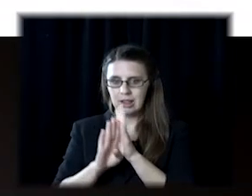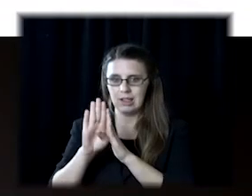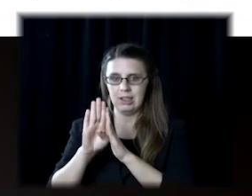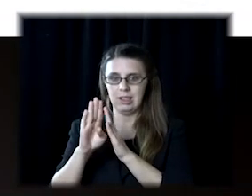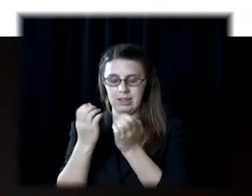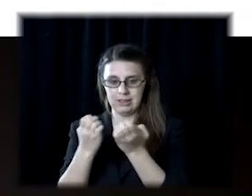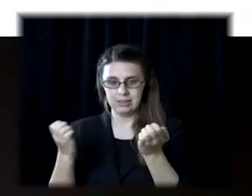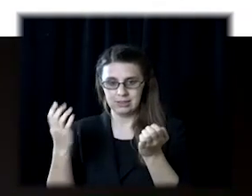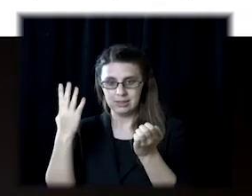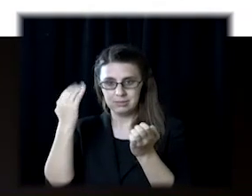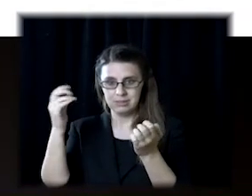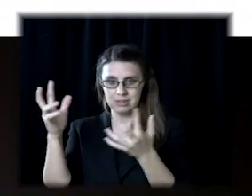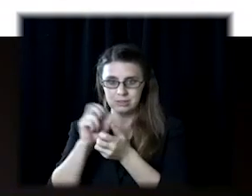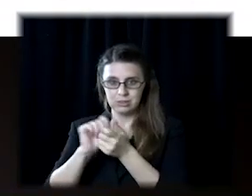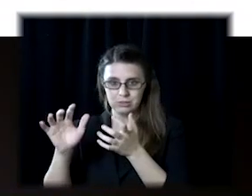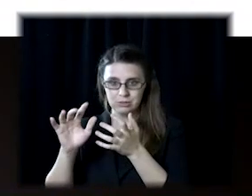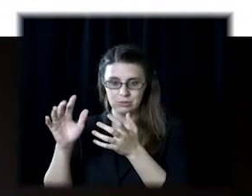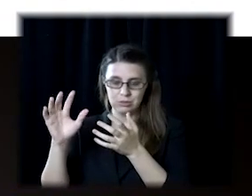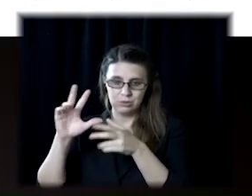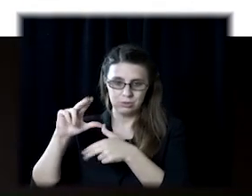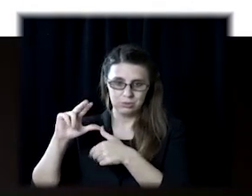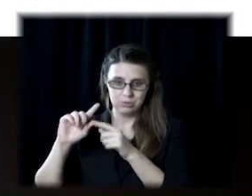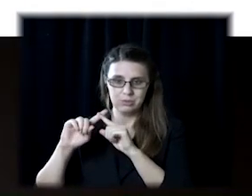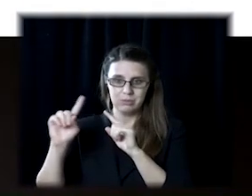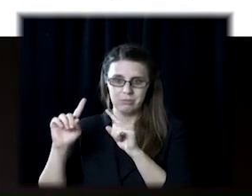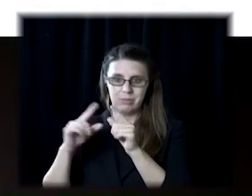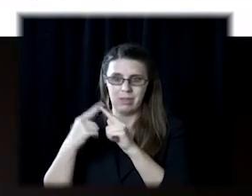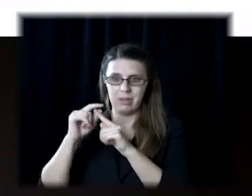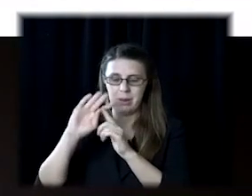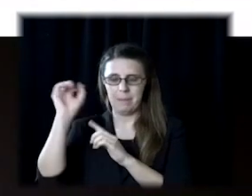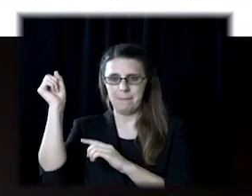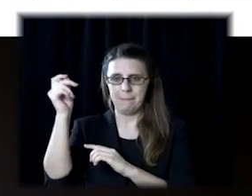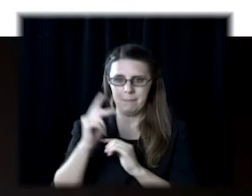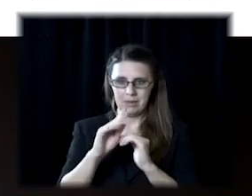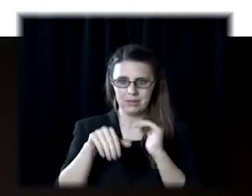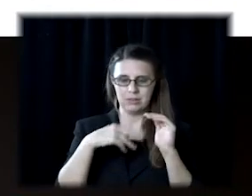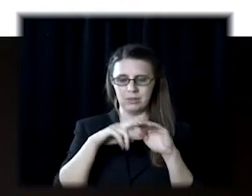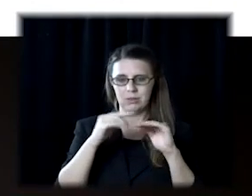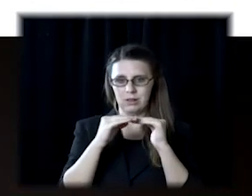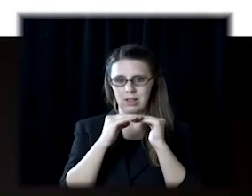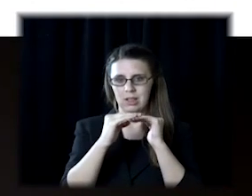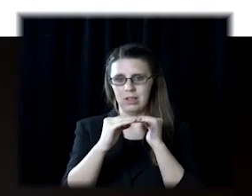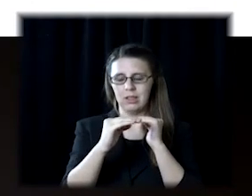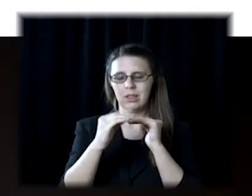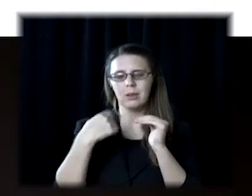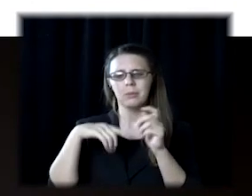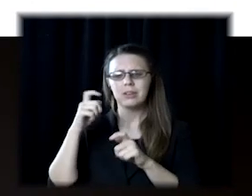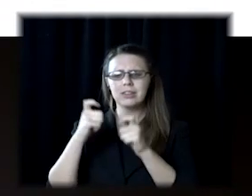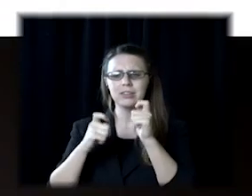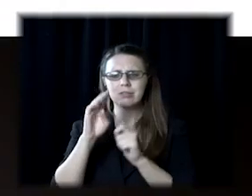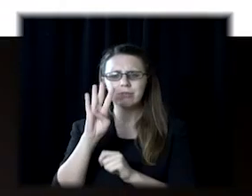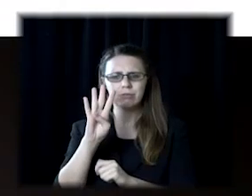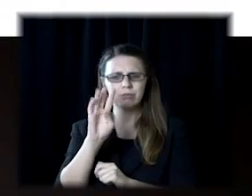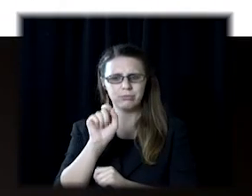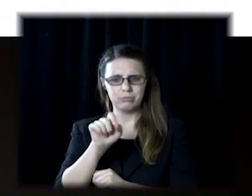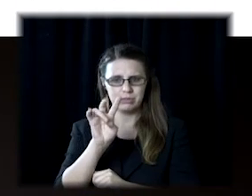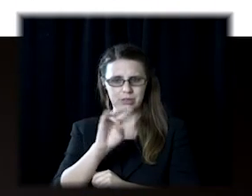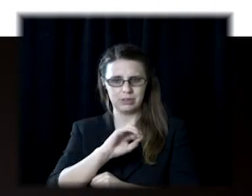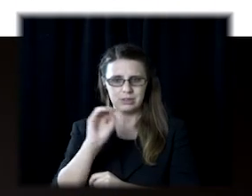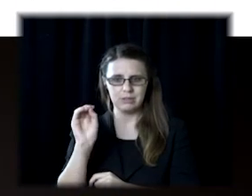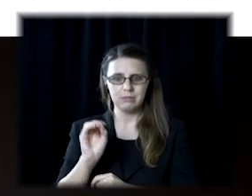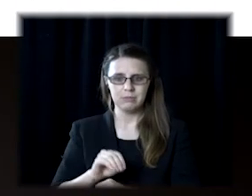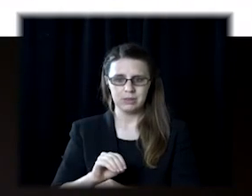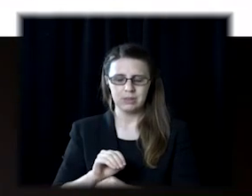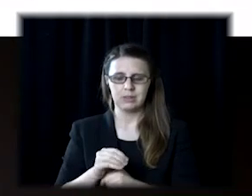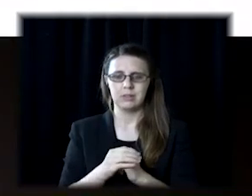year 2019. We've adjusted that decline to 4.7% to adjust for the actuals that were announced by the